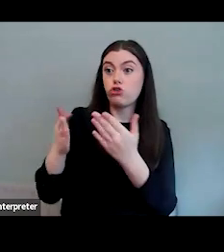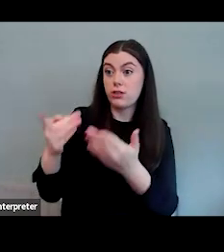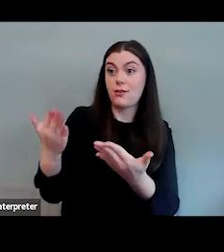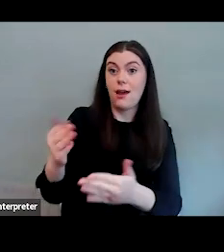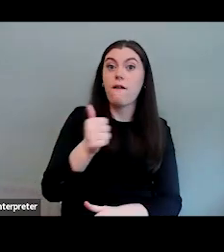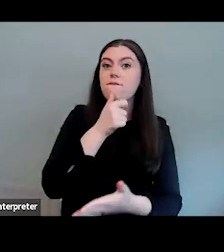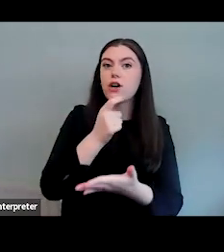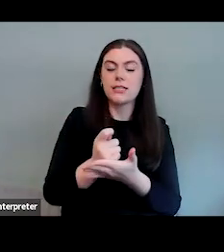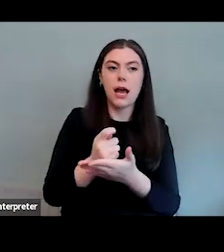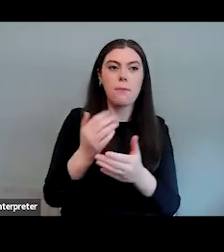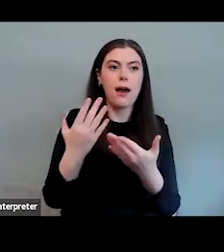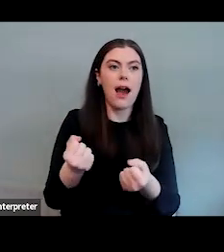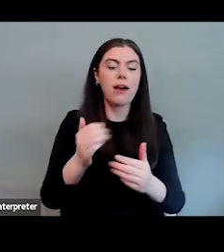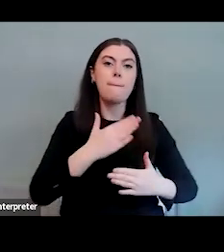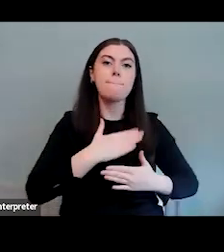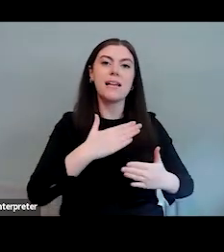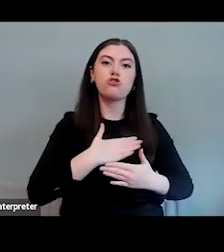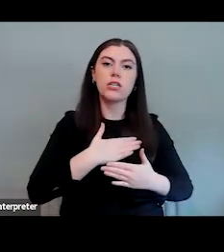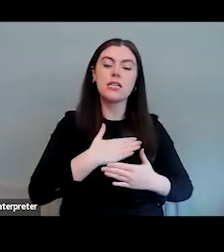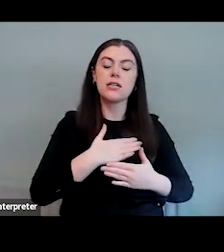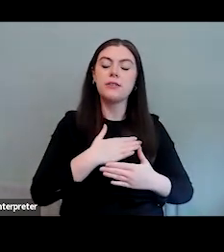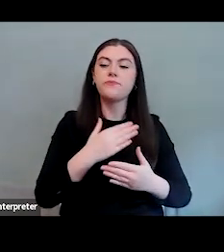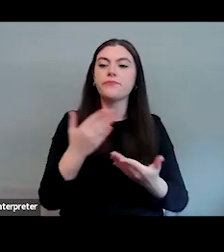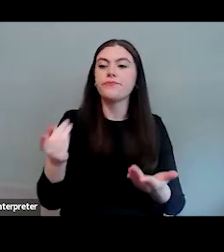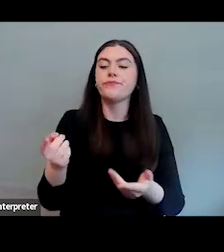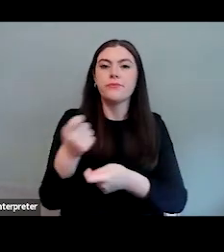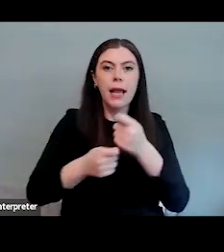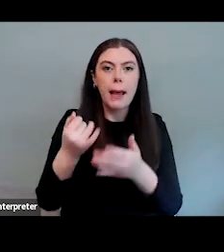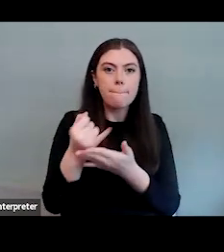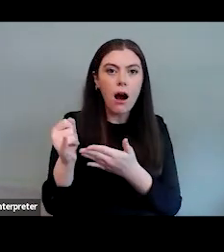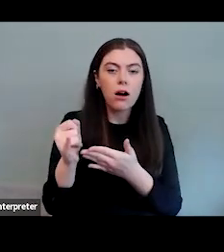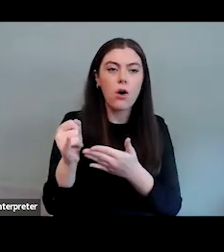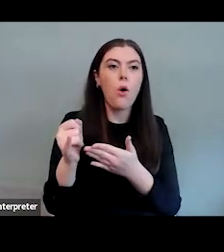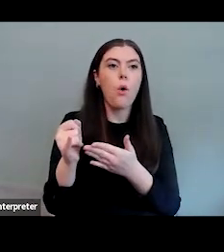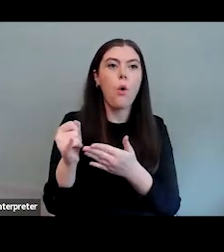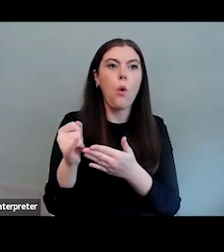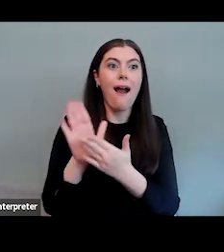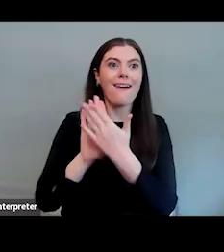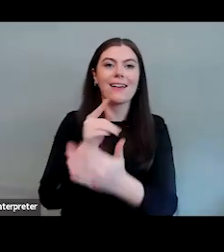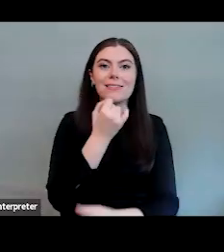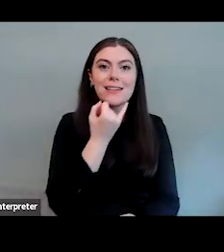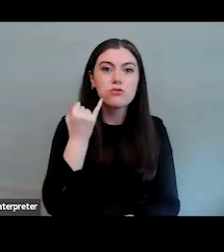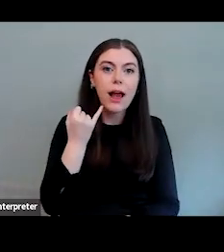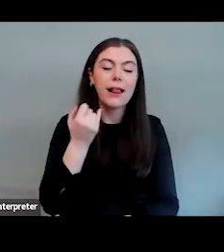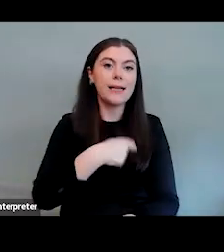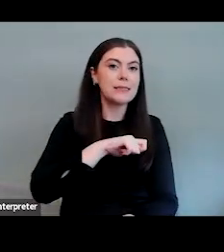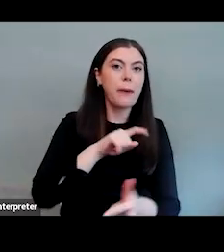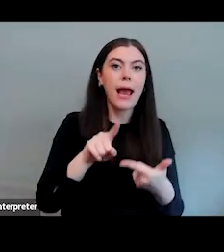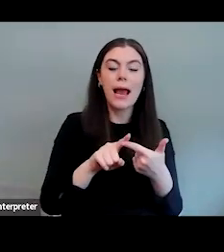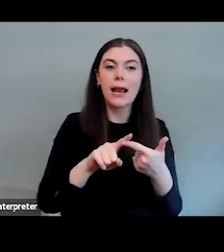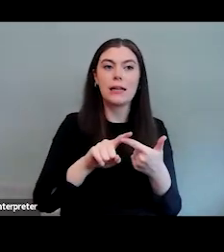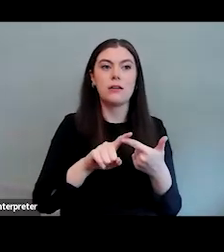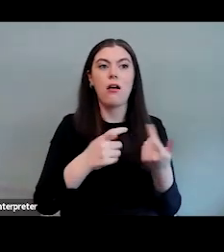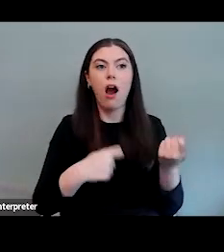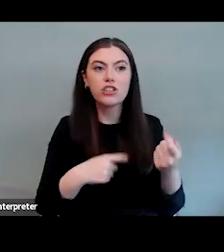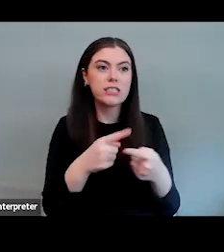implementing military embargoes against Israel, like Spain, like Colombia, like South Africa. We have seen countries refusing to let